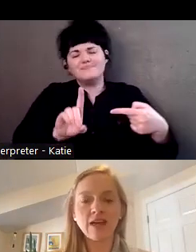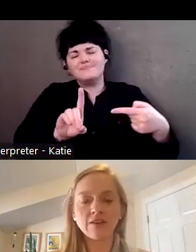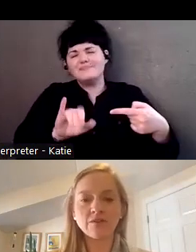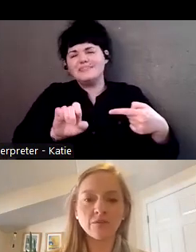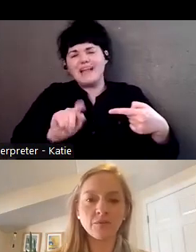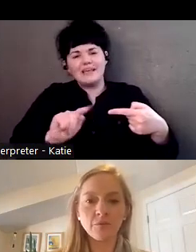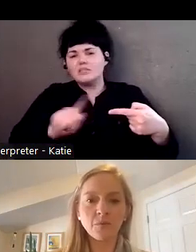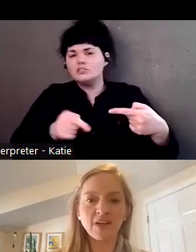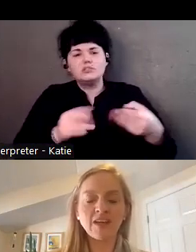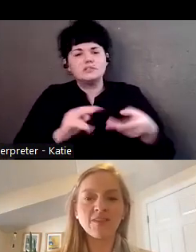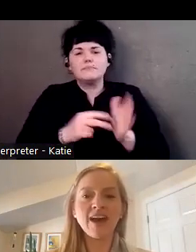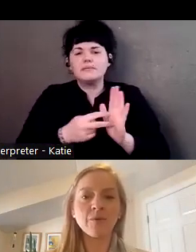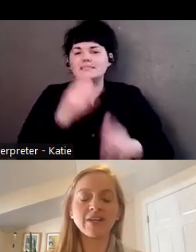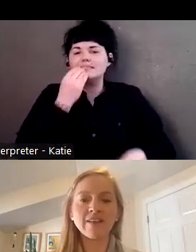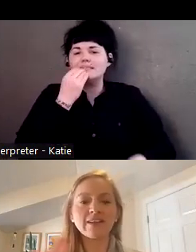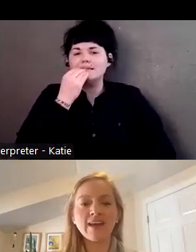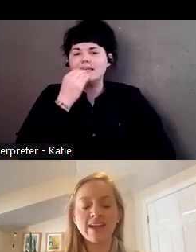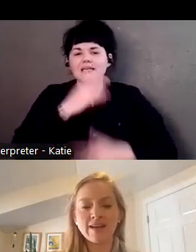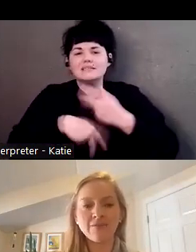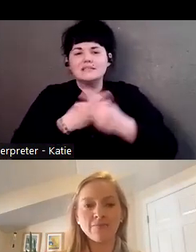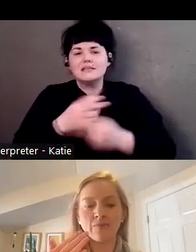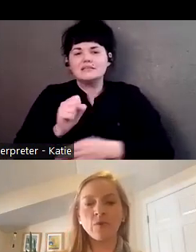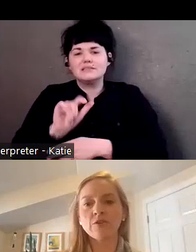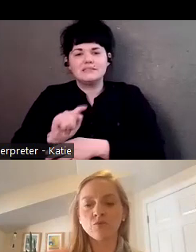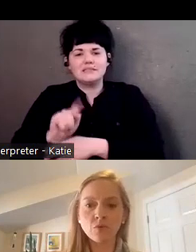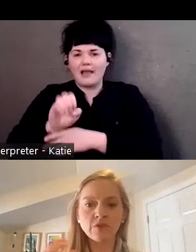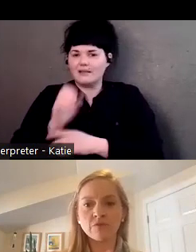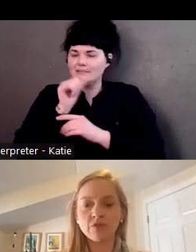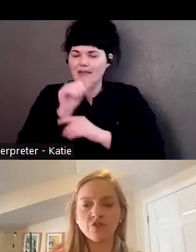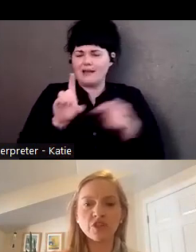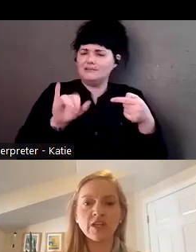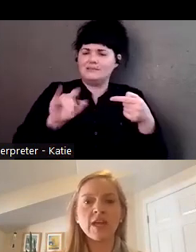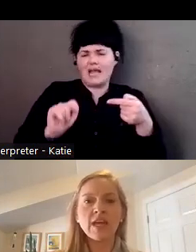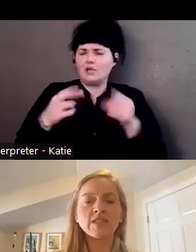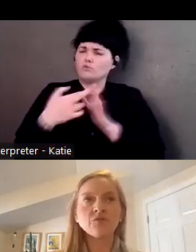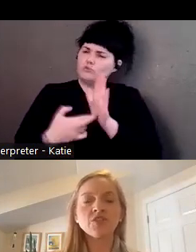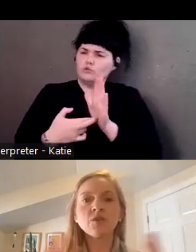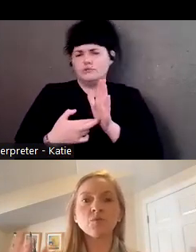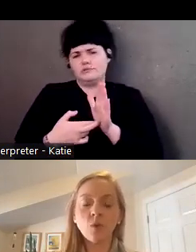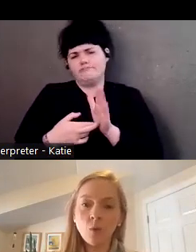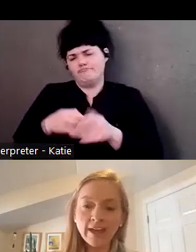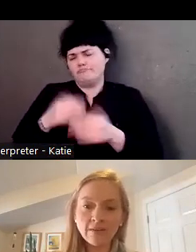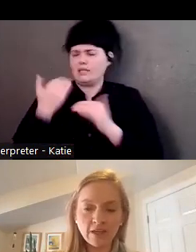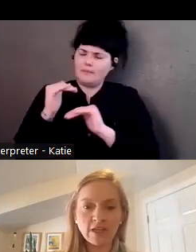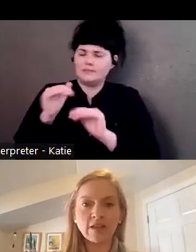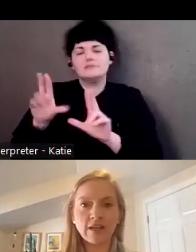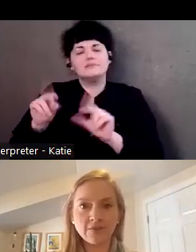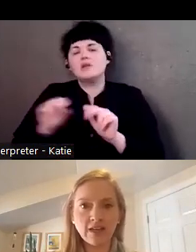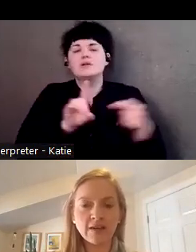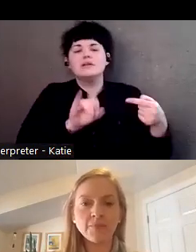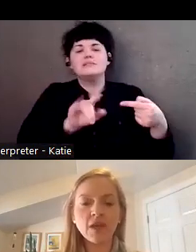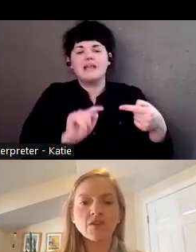eating style. So we want to think of it that way, not like a diet of where there's rules and restriction. It's just a way of eating,